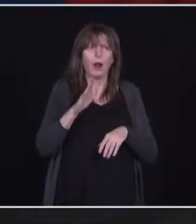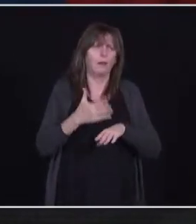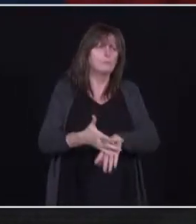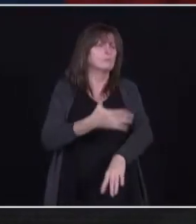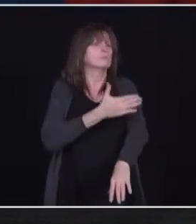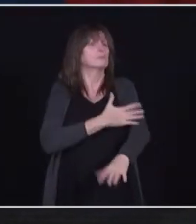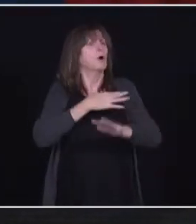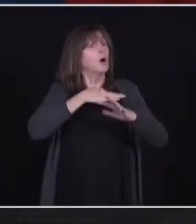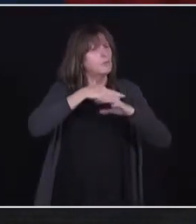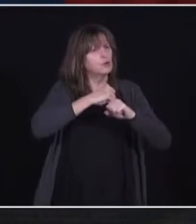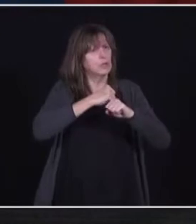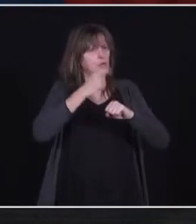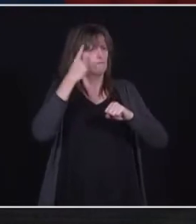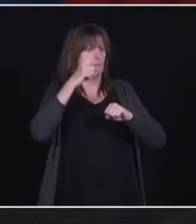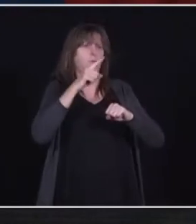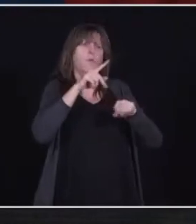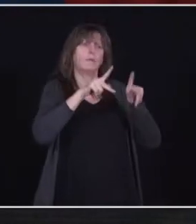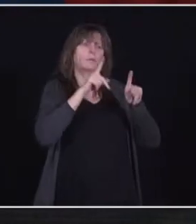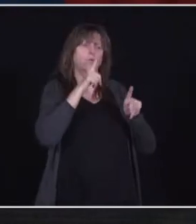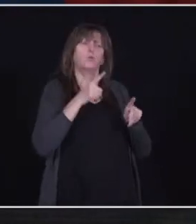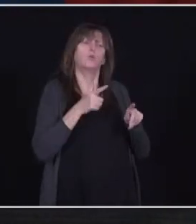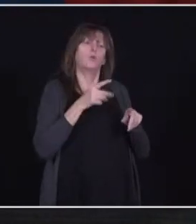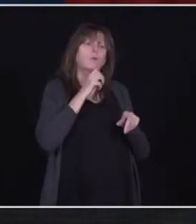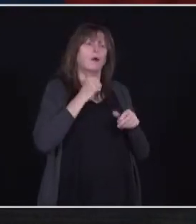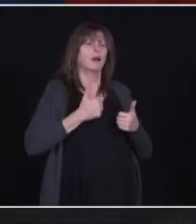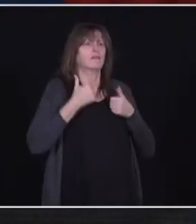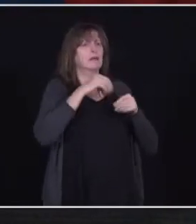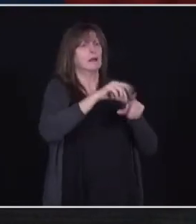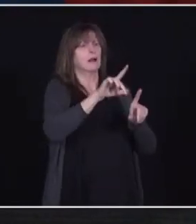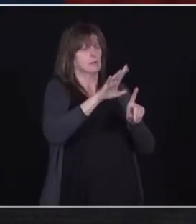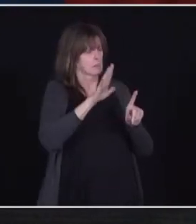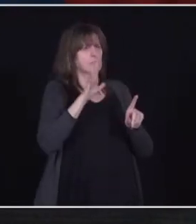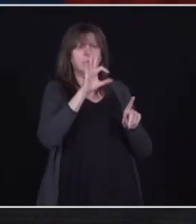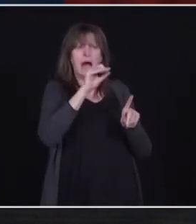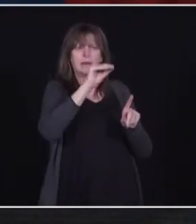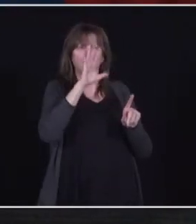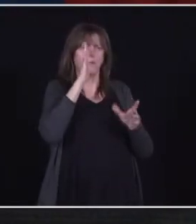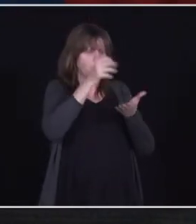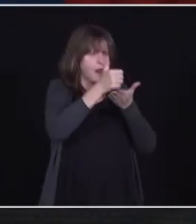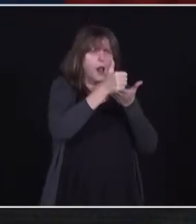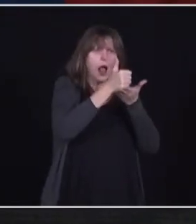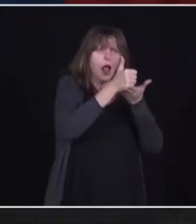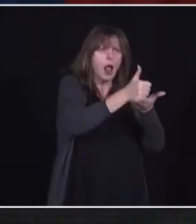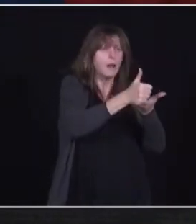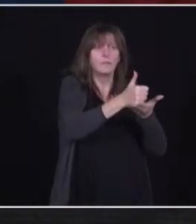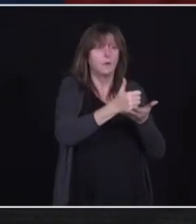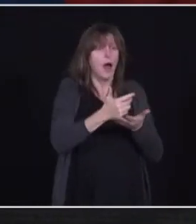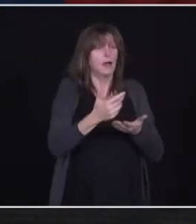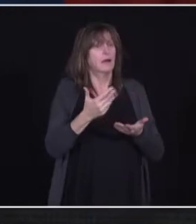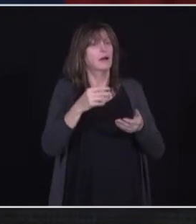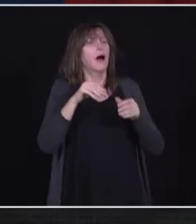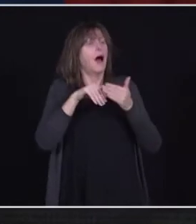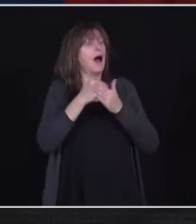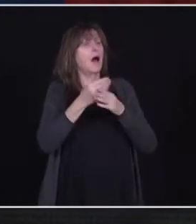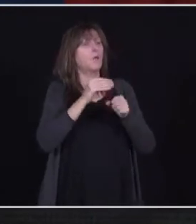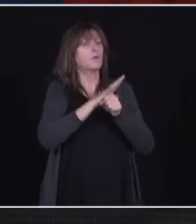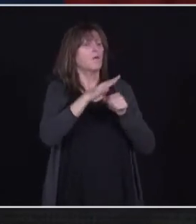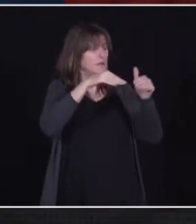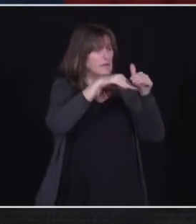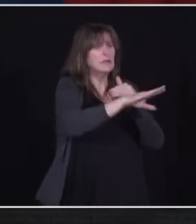by 90+%, because the COVID-19 enters the home through those people. And so that's what we'll do. It's a data-driven